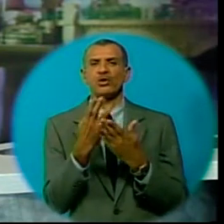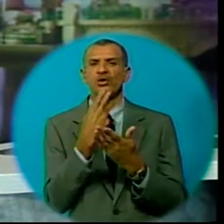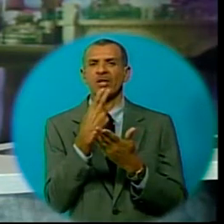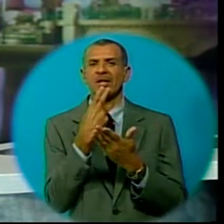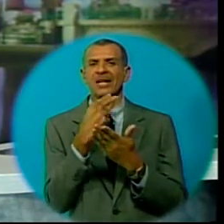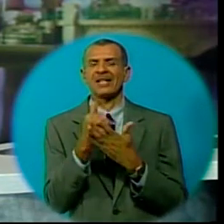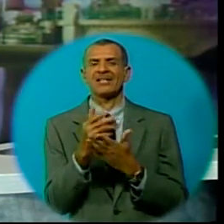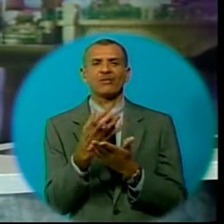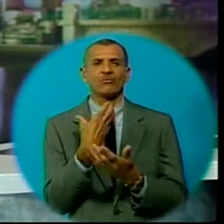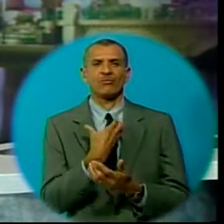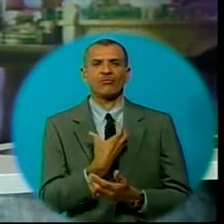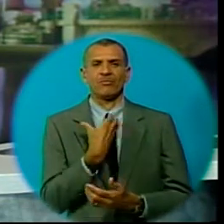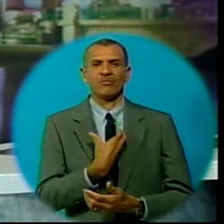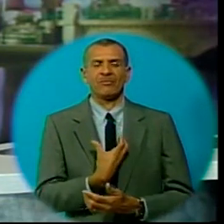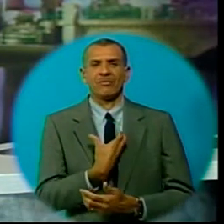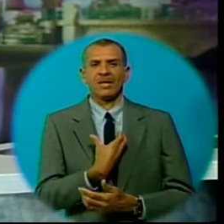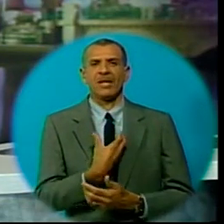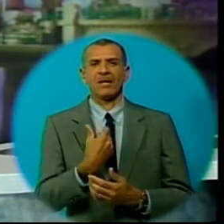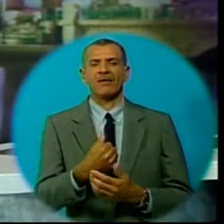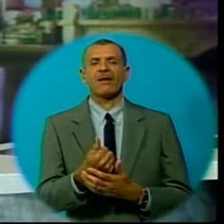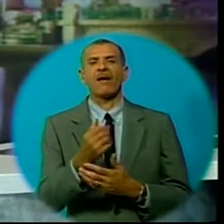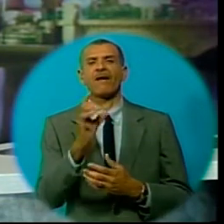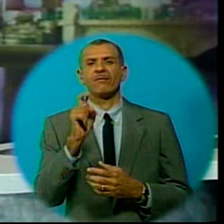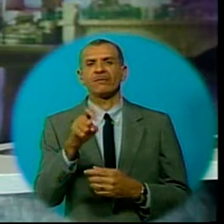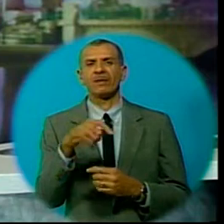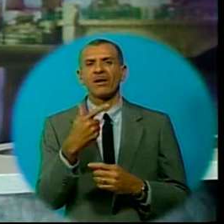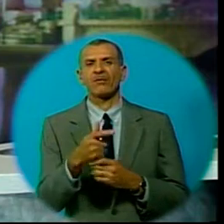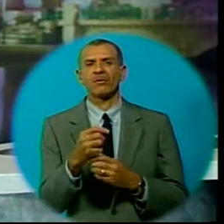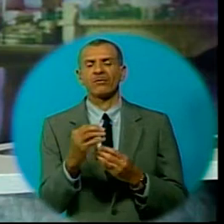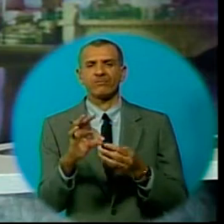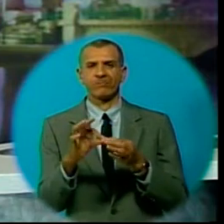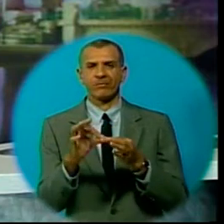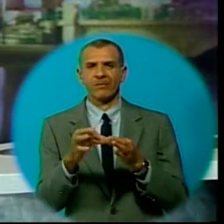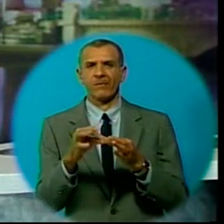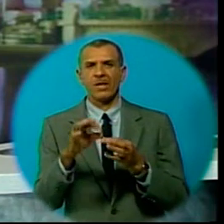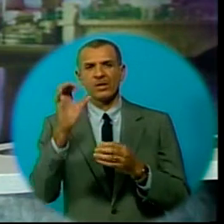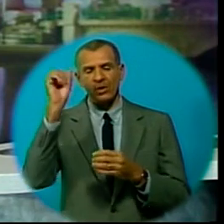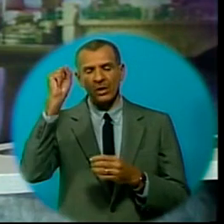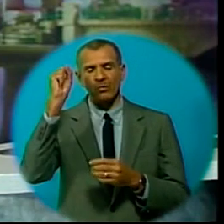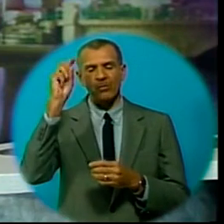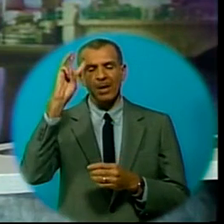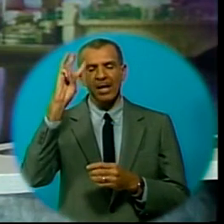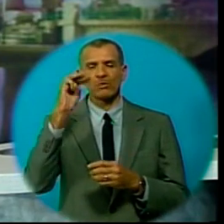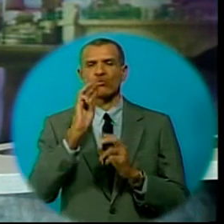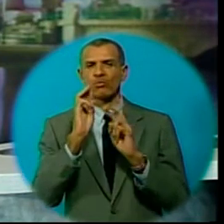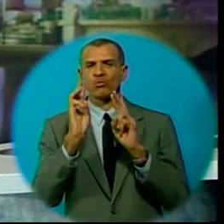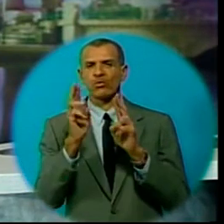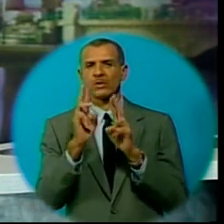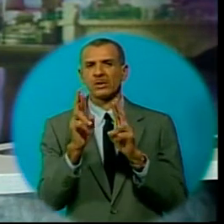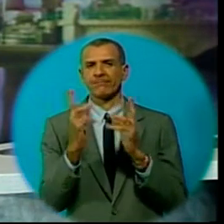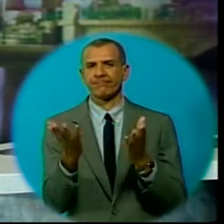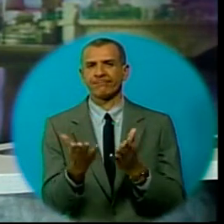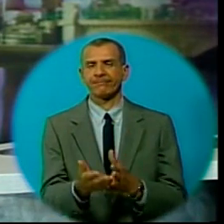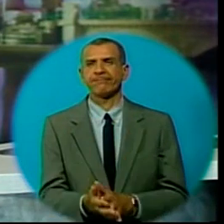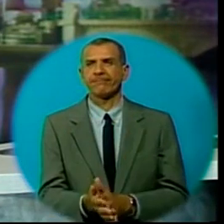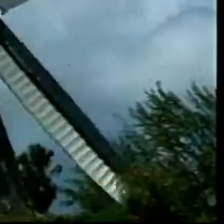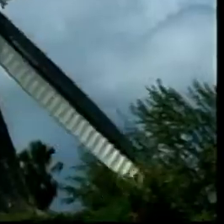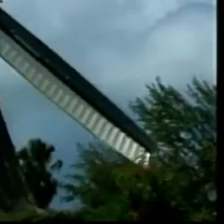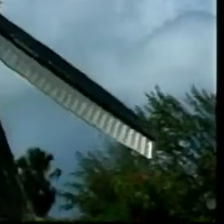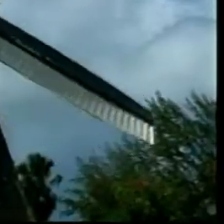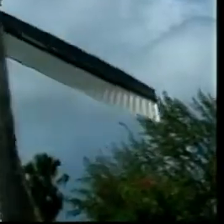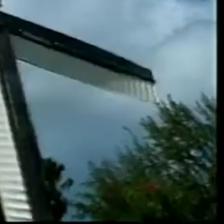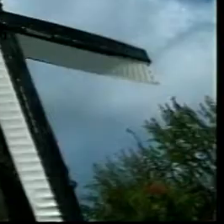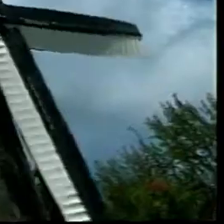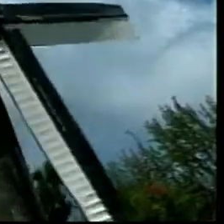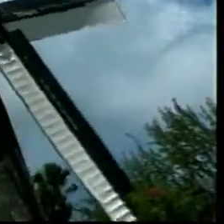in dire need of your financial support to effect its repairs. Sherwood McCaskey reports. It is one of 3